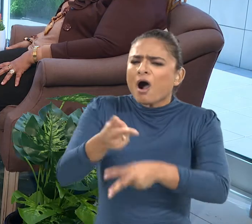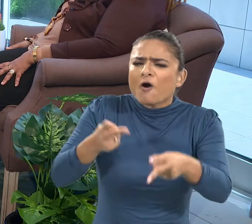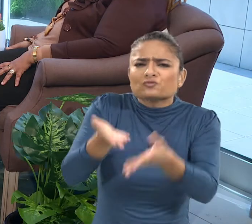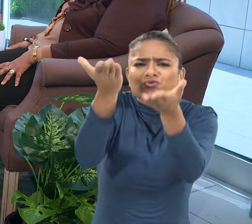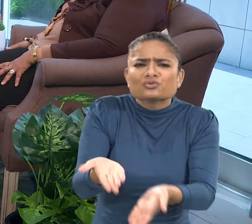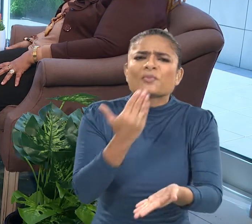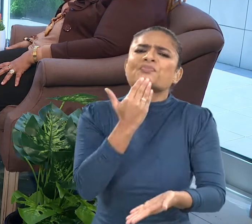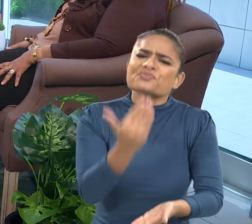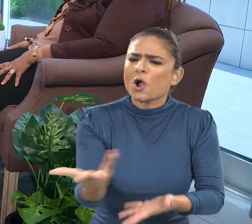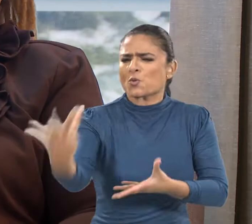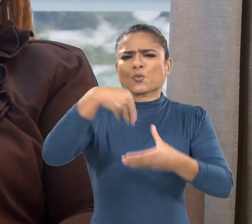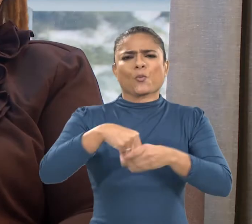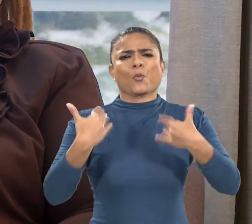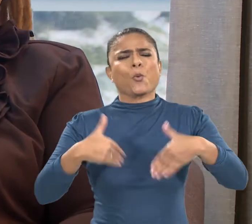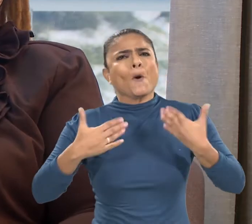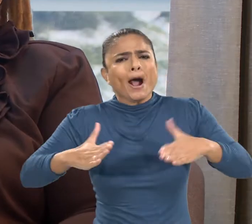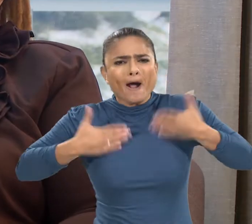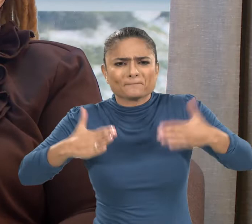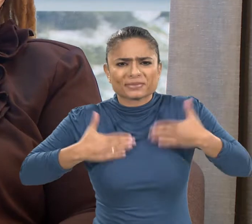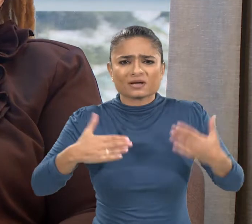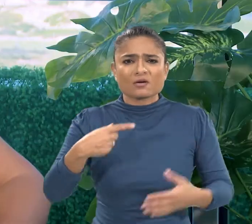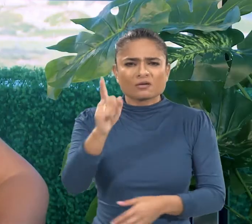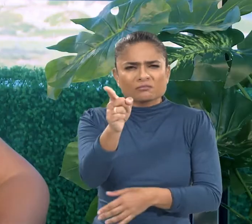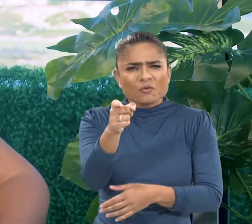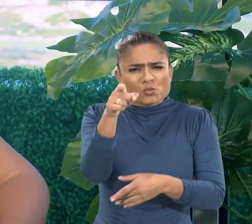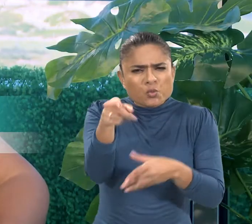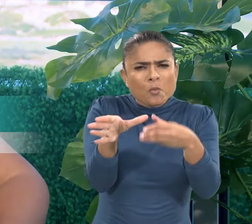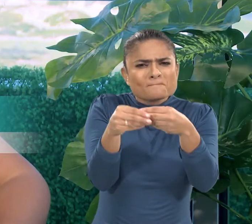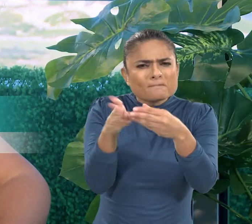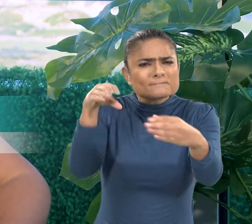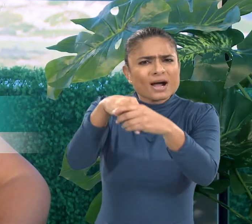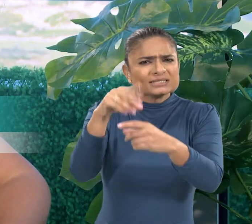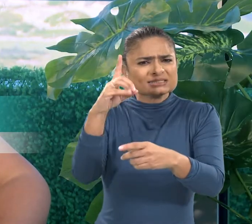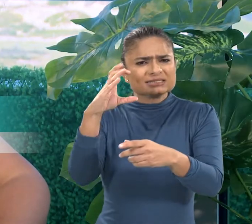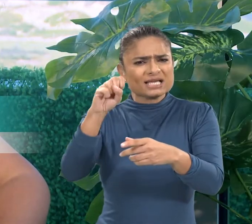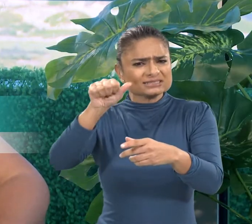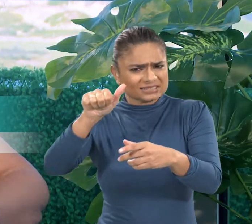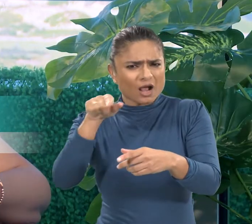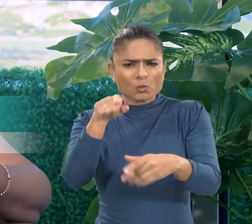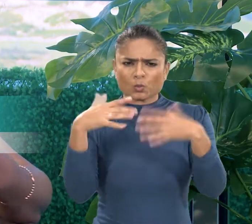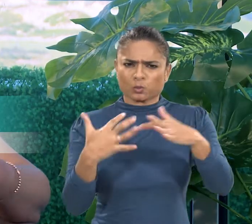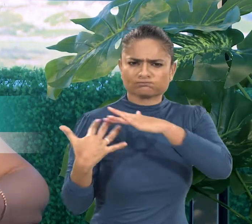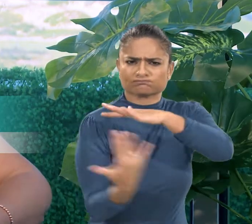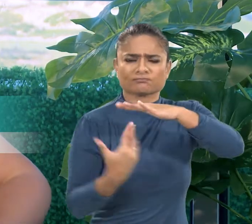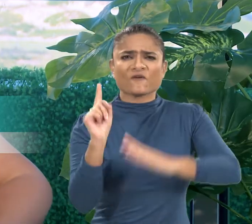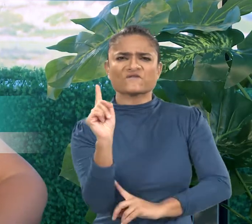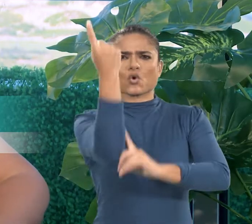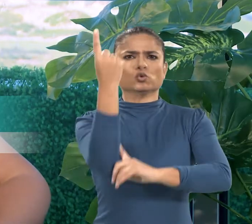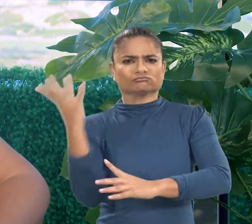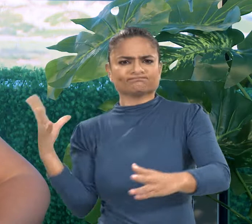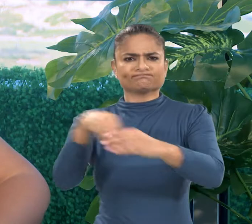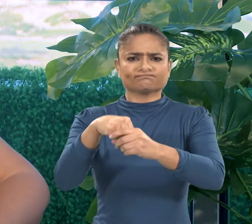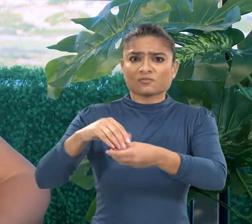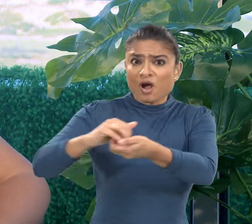day, Shirley. It's so great to have you here with us. Thank you. Shirley, as a member of DICAG, what inspired you to first